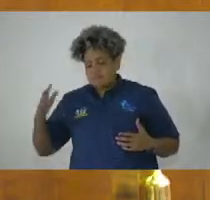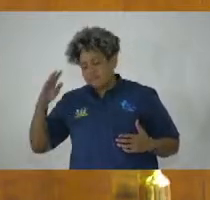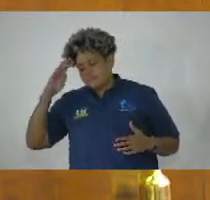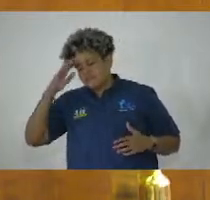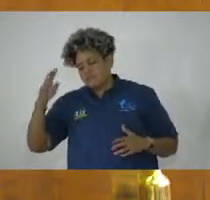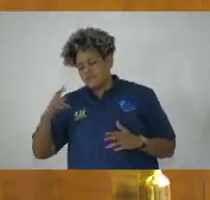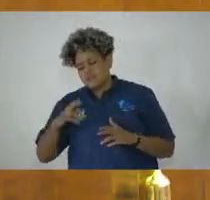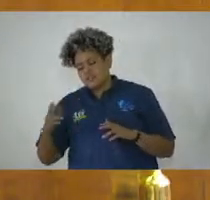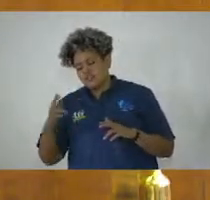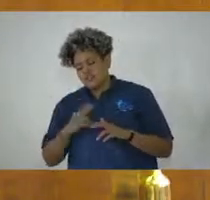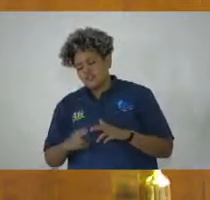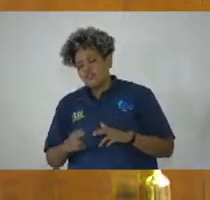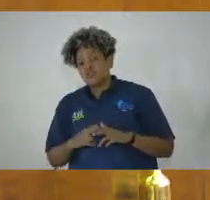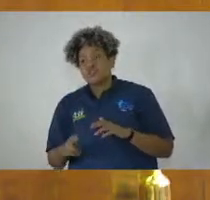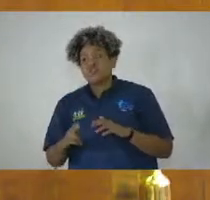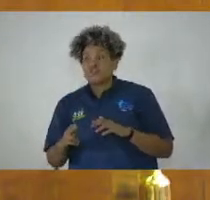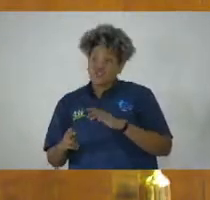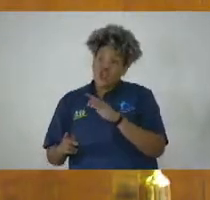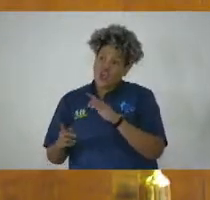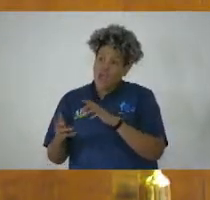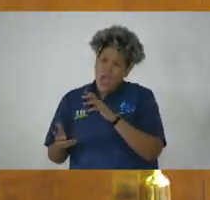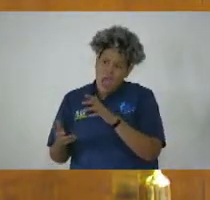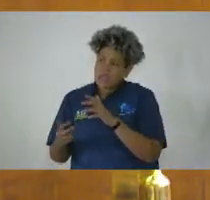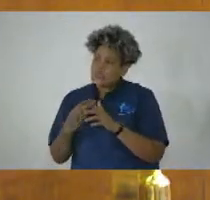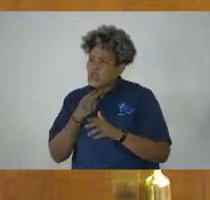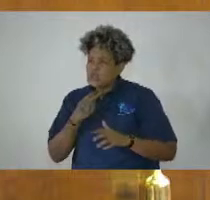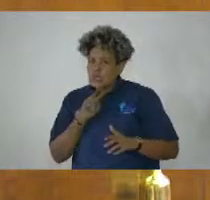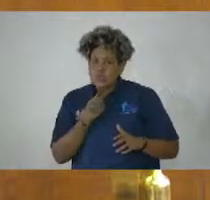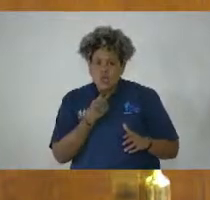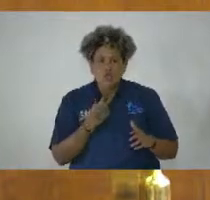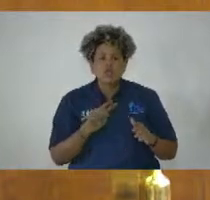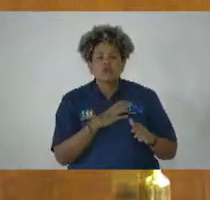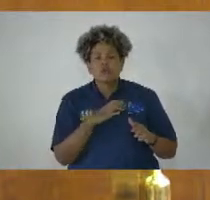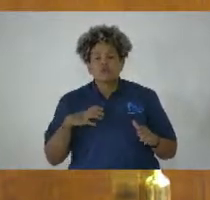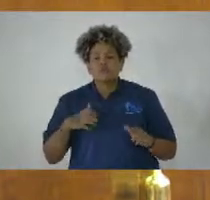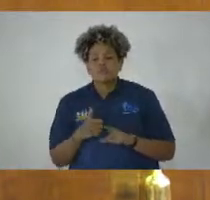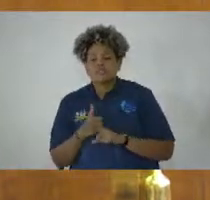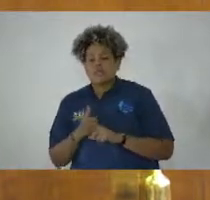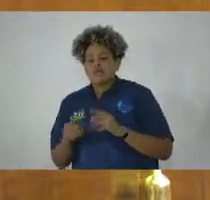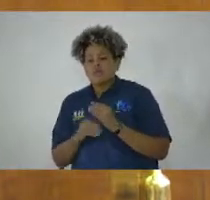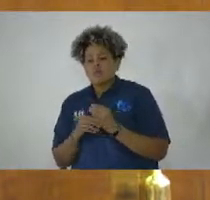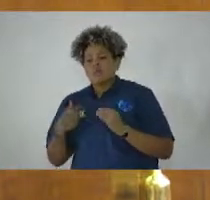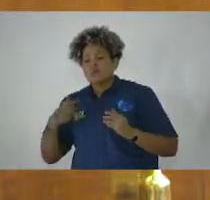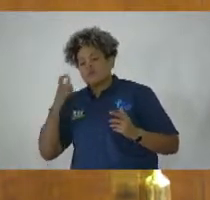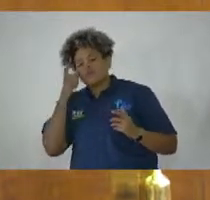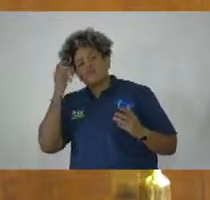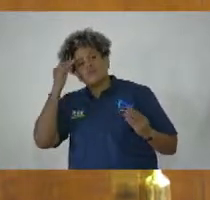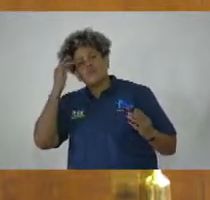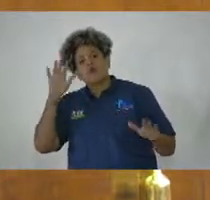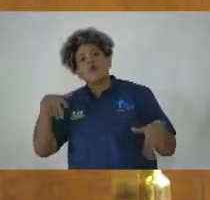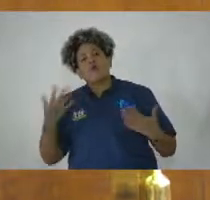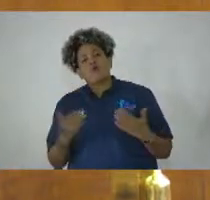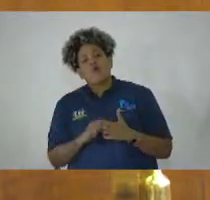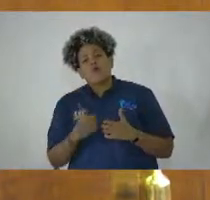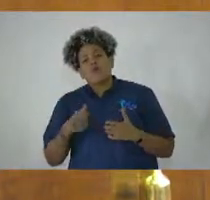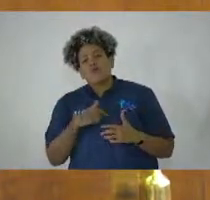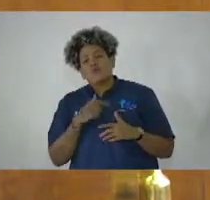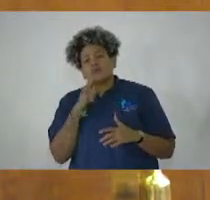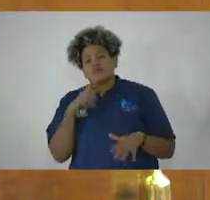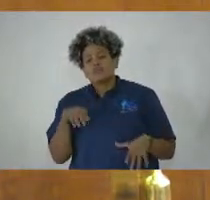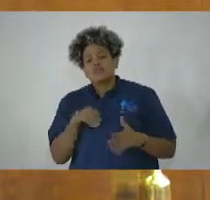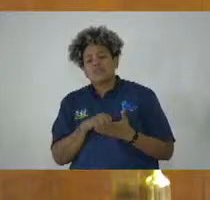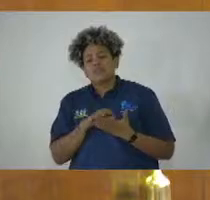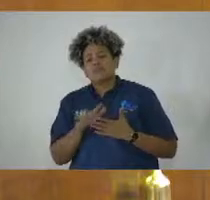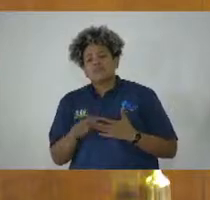shortcoming of the committee itself, and it is something that I would like us to reconsider in how it is that we table